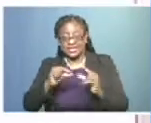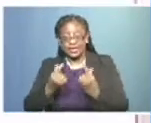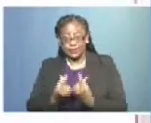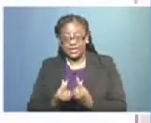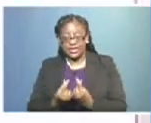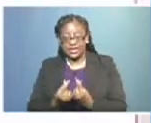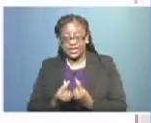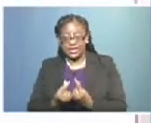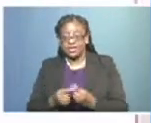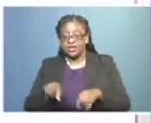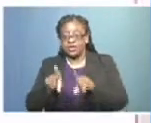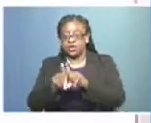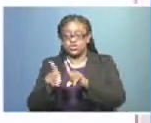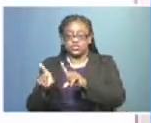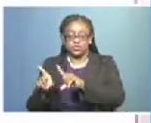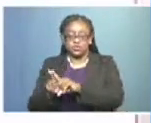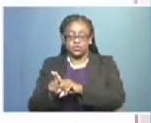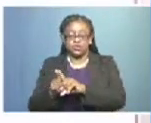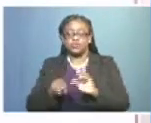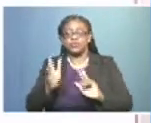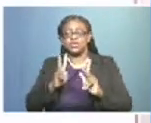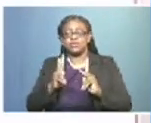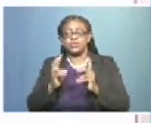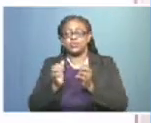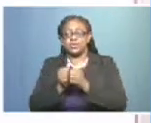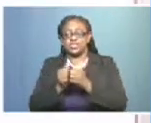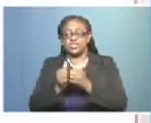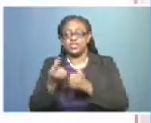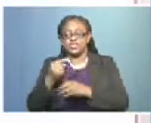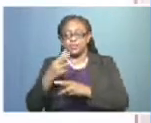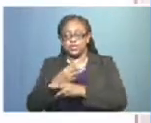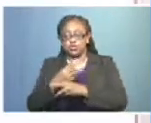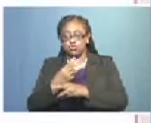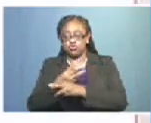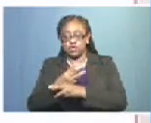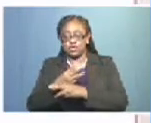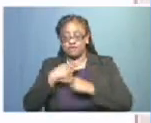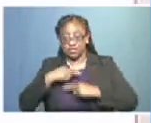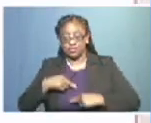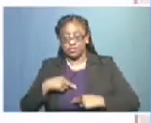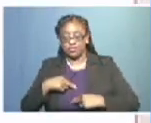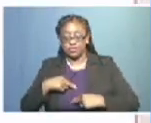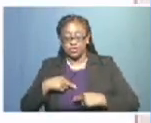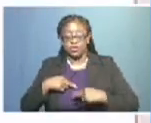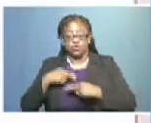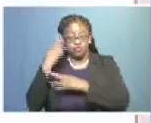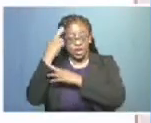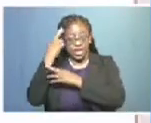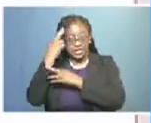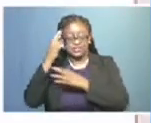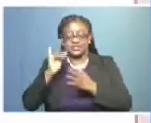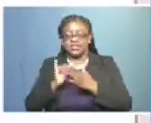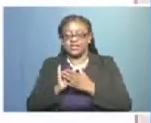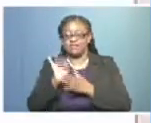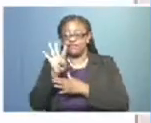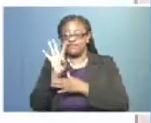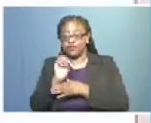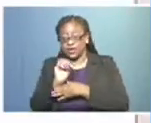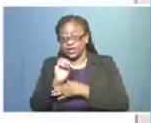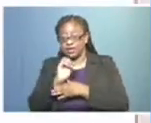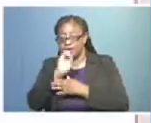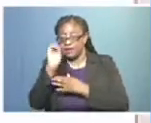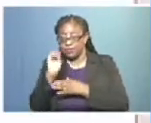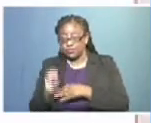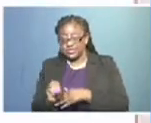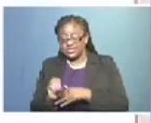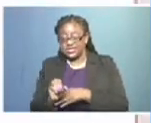well as members in my ministry, are exploring all of the avenues. We realize that at 40%, like